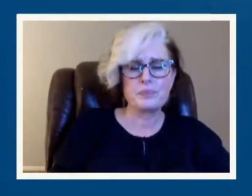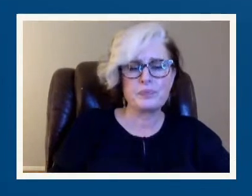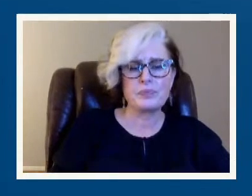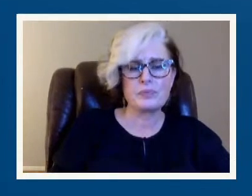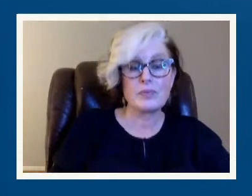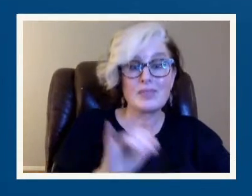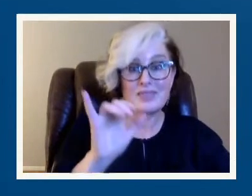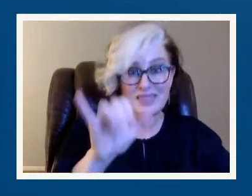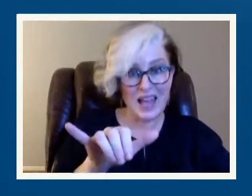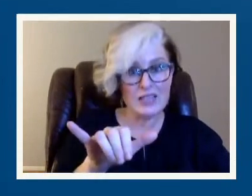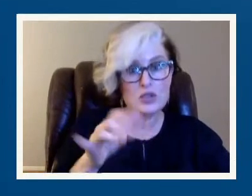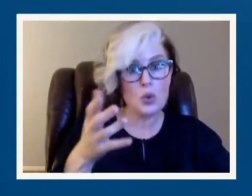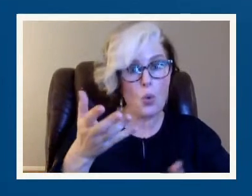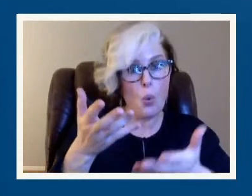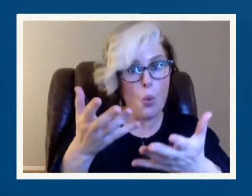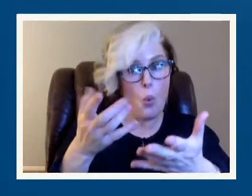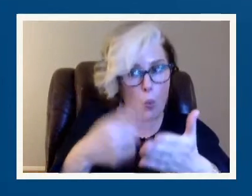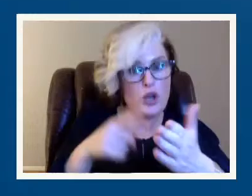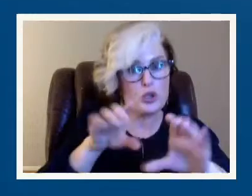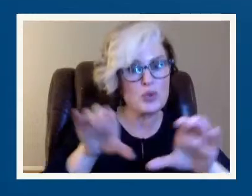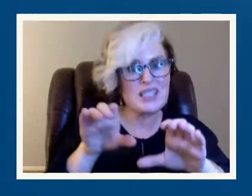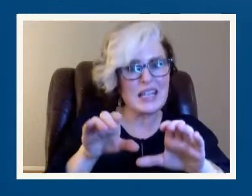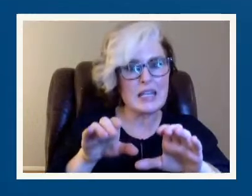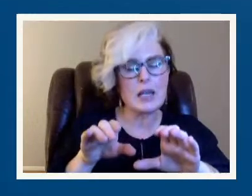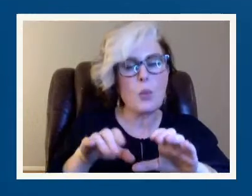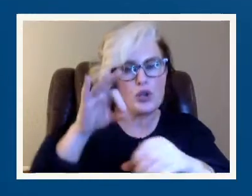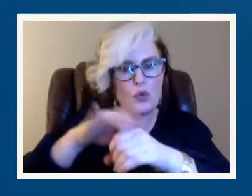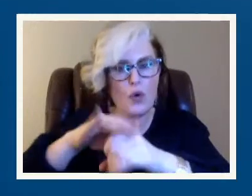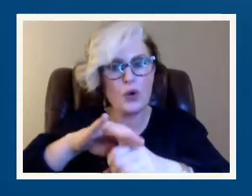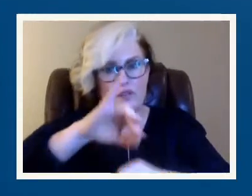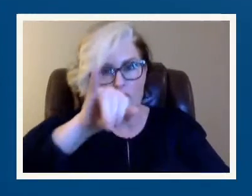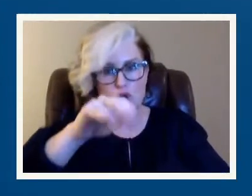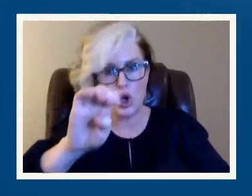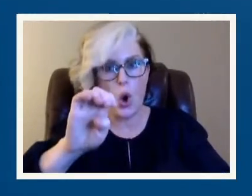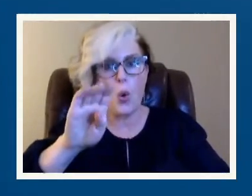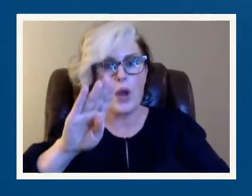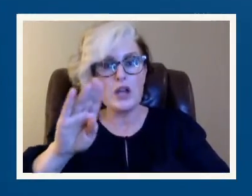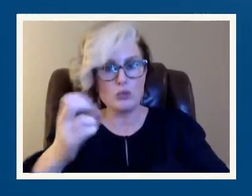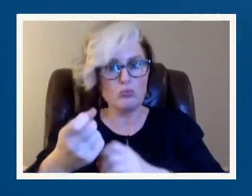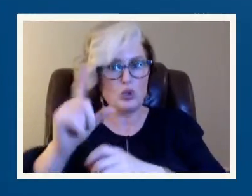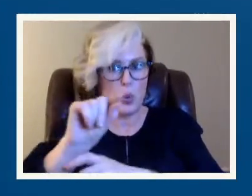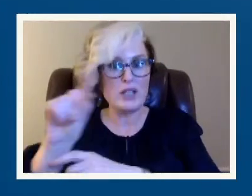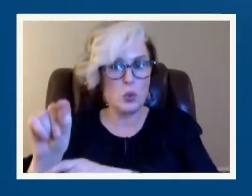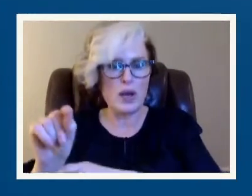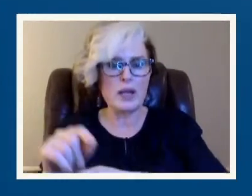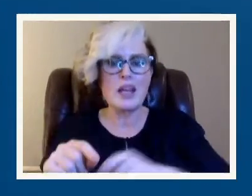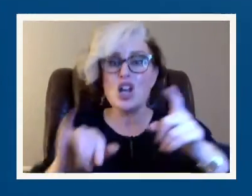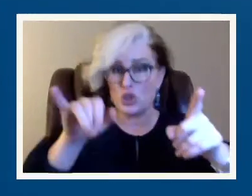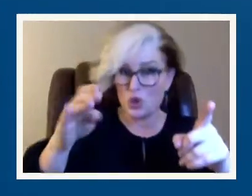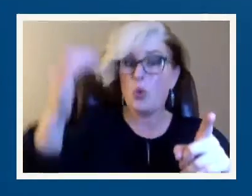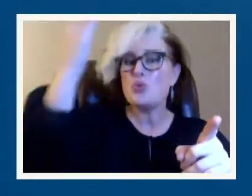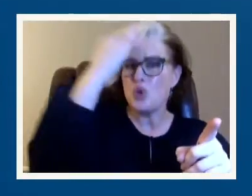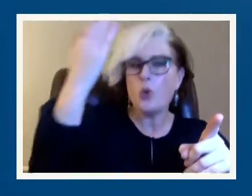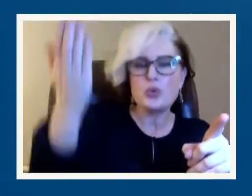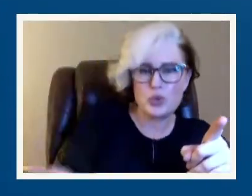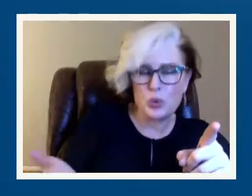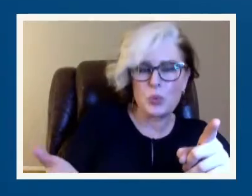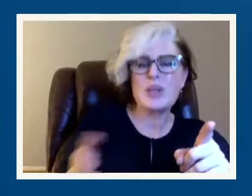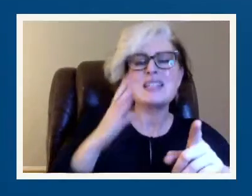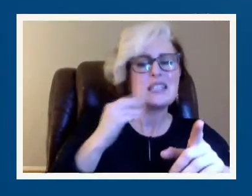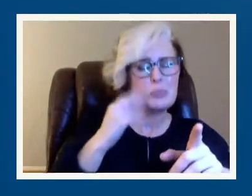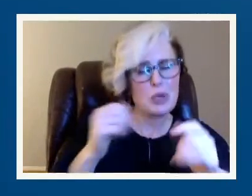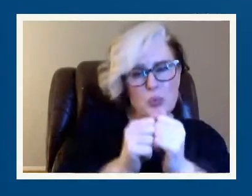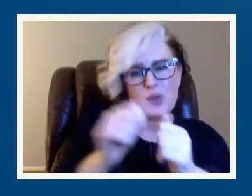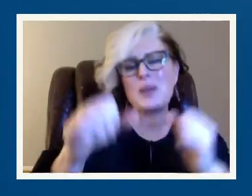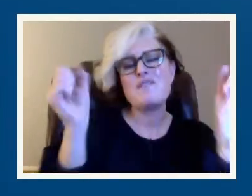That's what you did 2 years ago when you sent Joe Biden to the White House. He knows you. He's been there. He's fighting for you